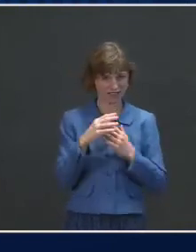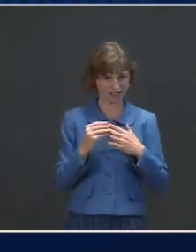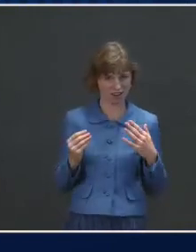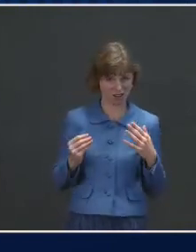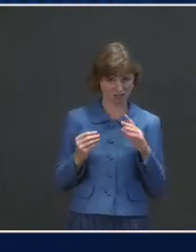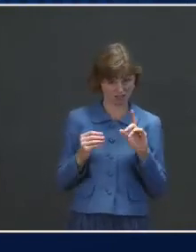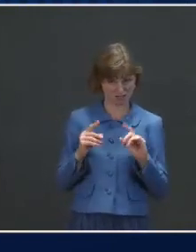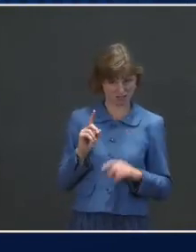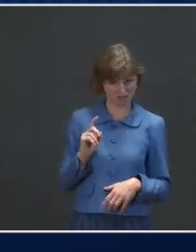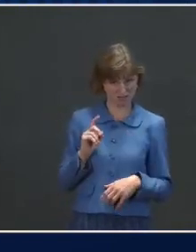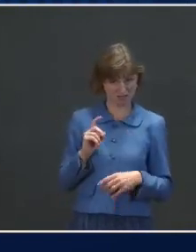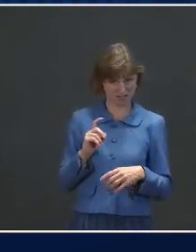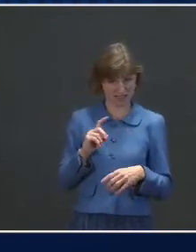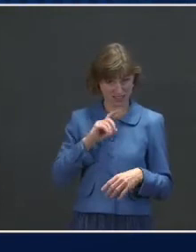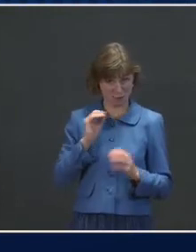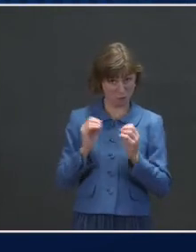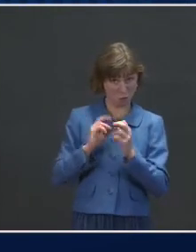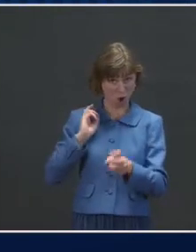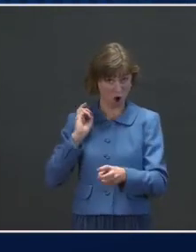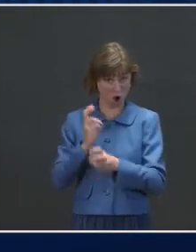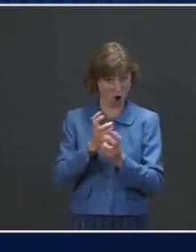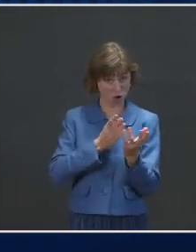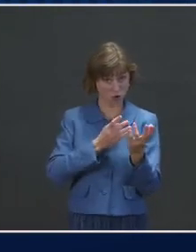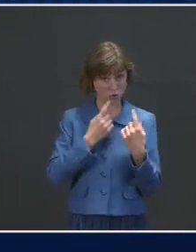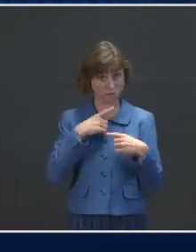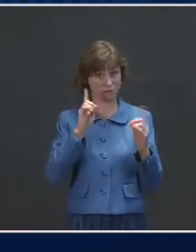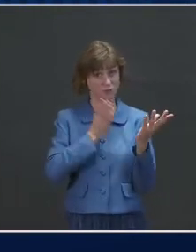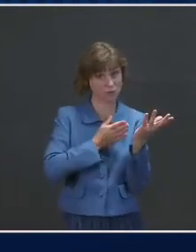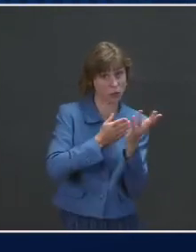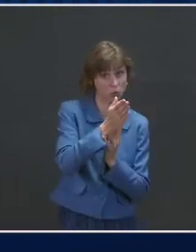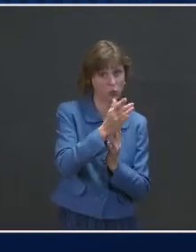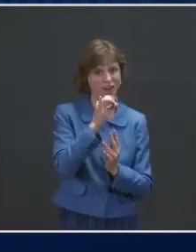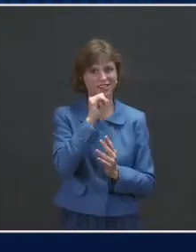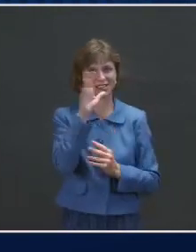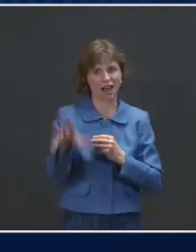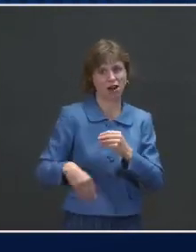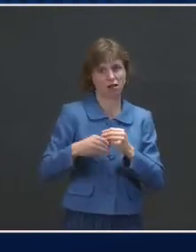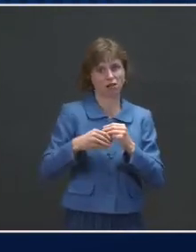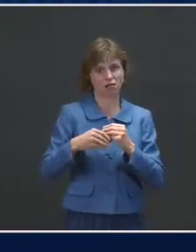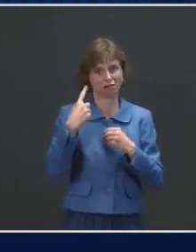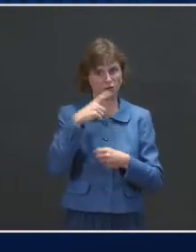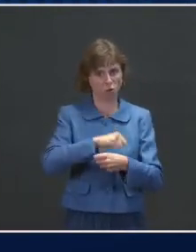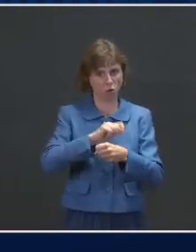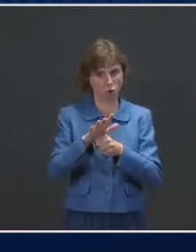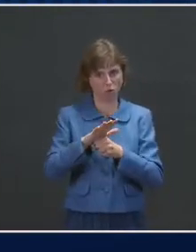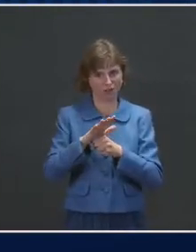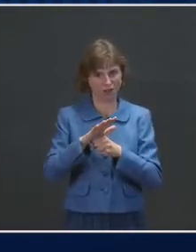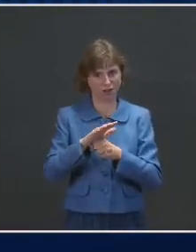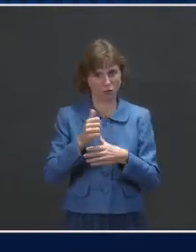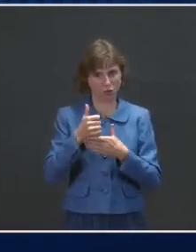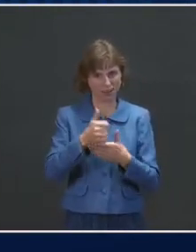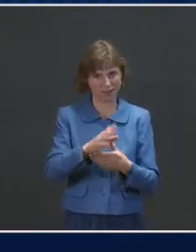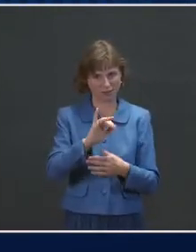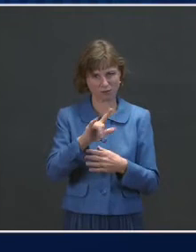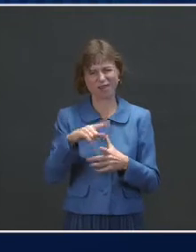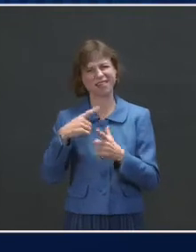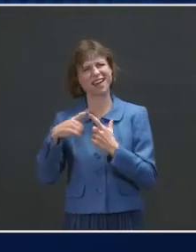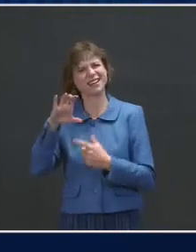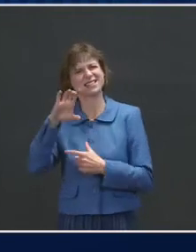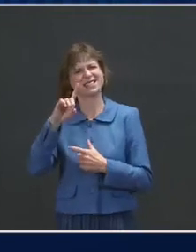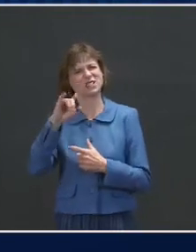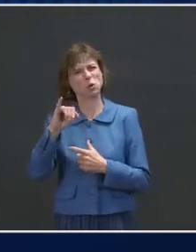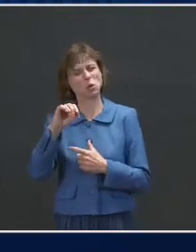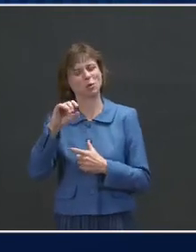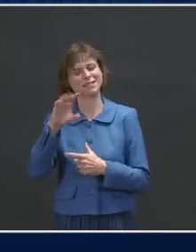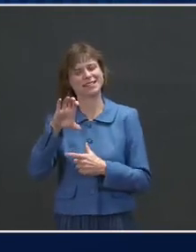make it much harder to get it through if you don't attach it to this COVID relief bill? I mean, does that really, and then the CBO is saying that, in